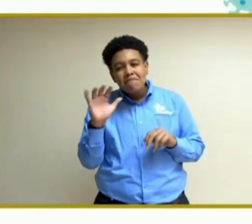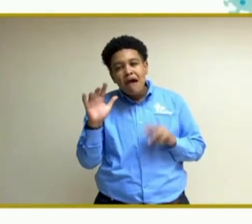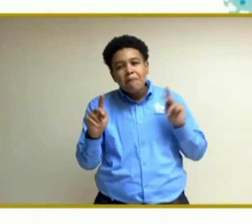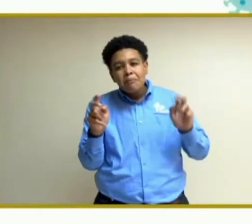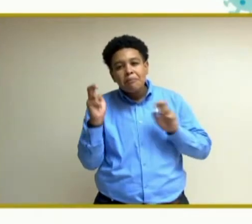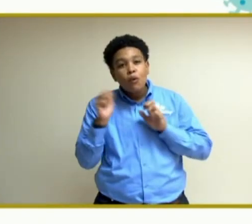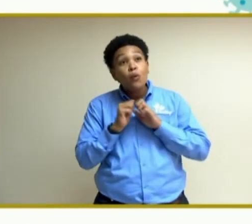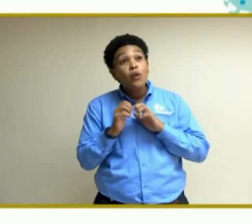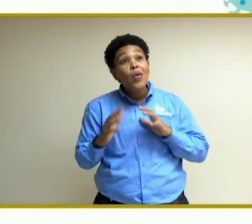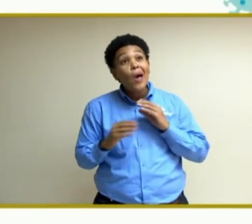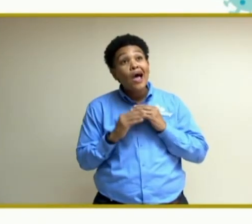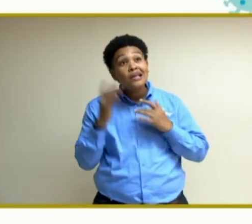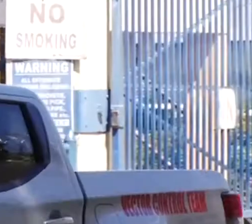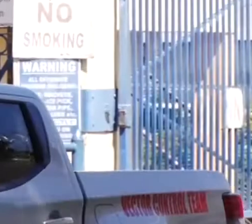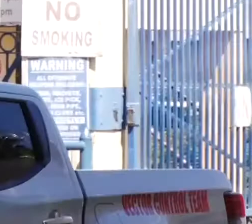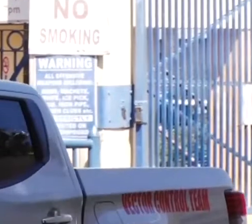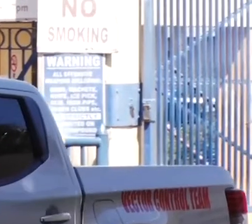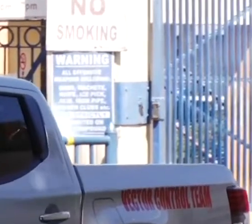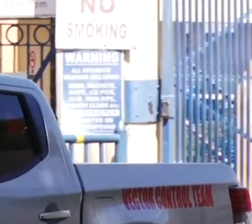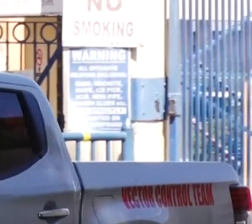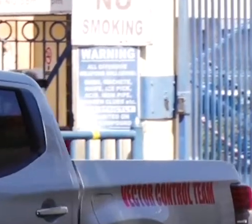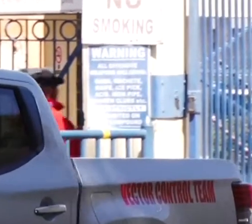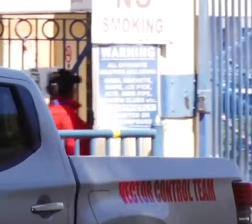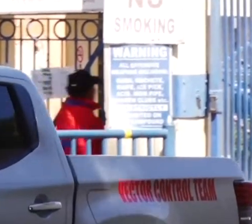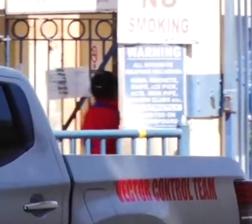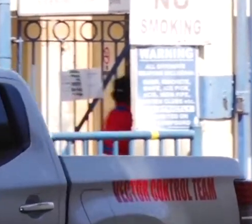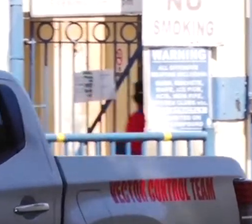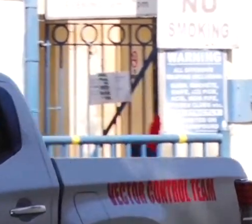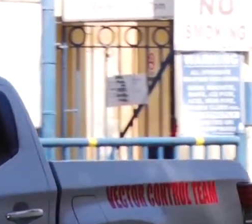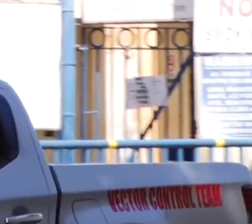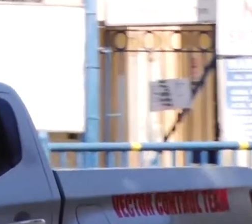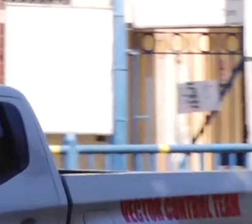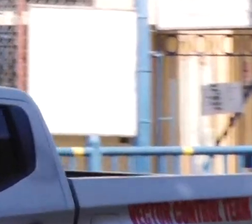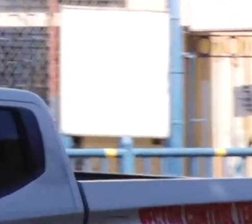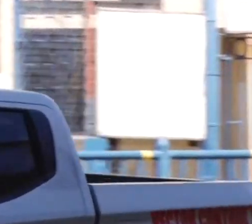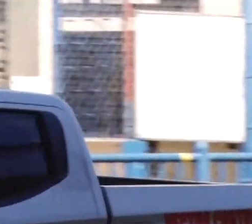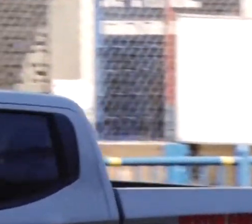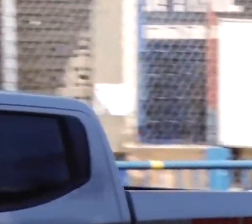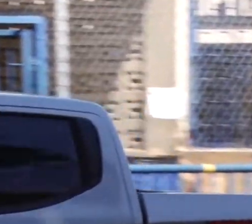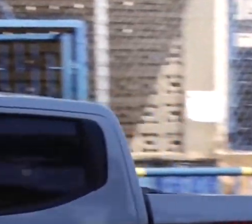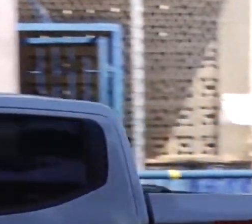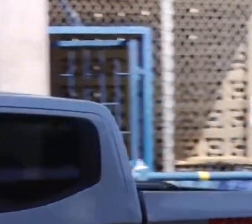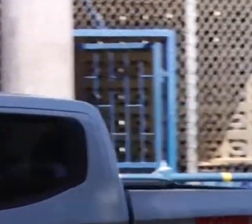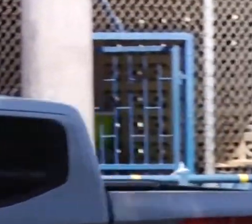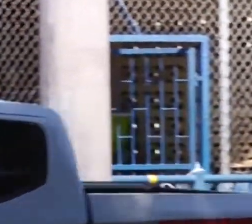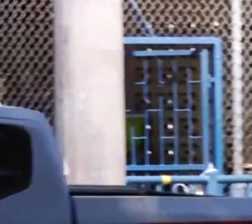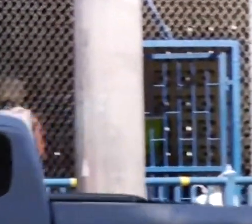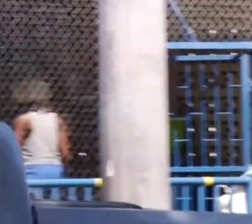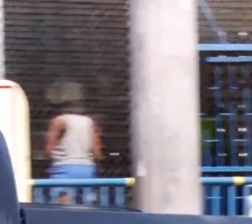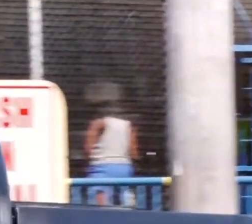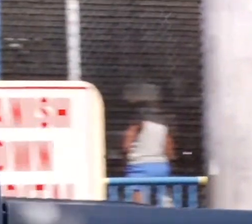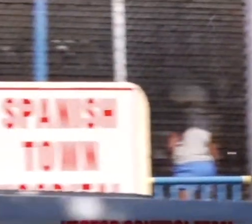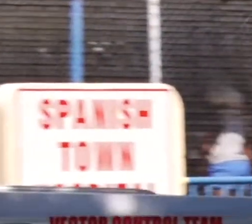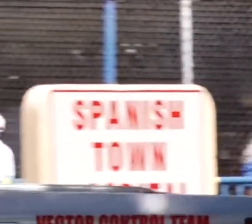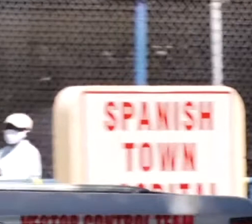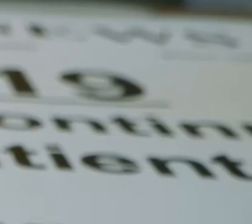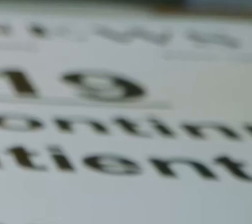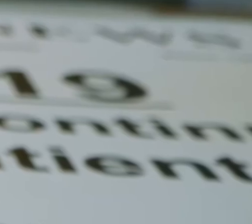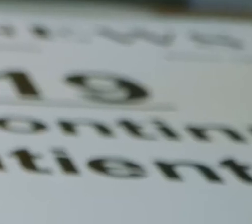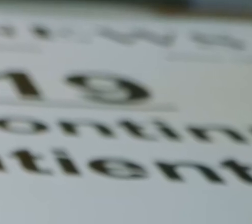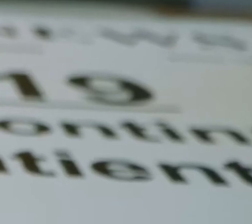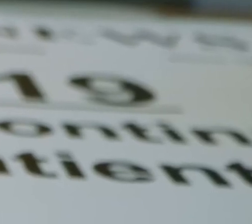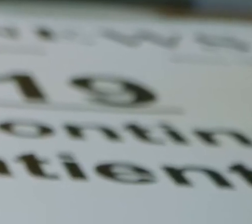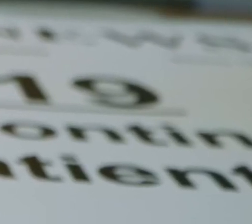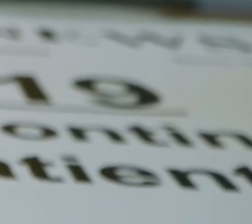there. So we all have to be careful. Within the last week, we have been seeing a sharp increase in new COVID-19 infections. But